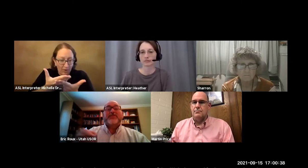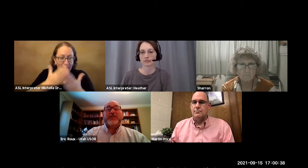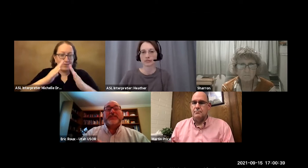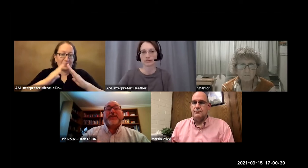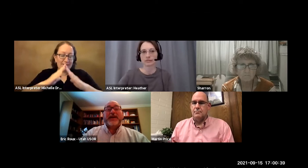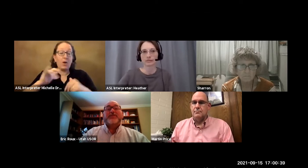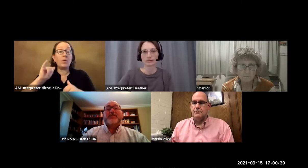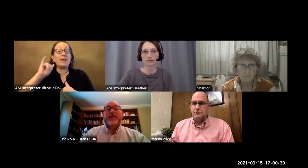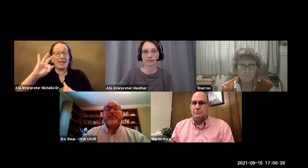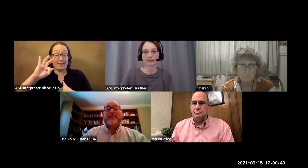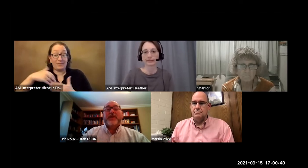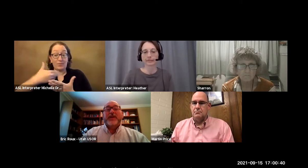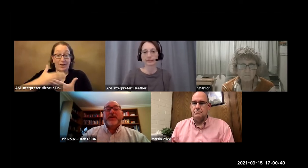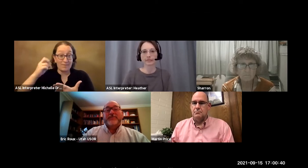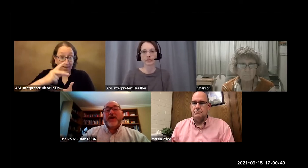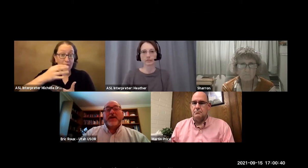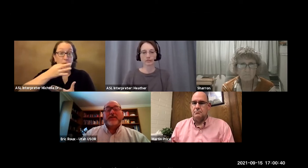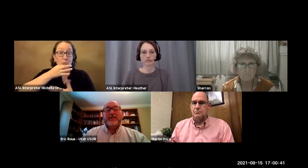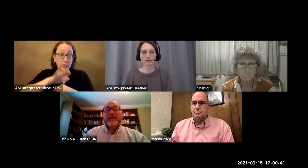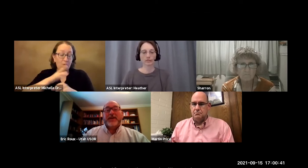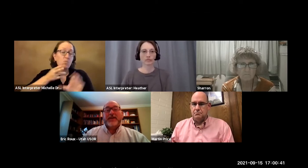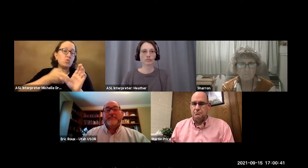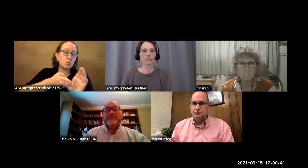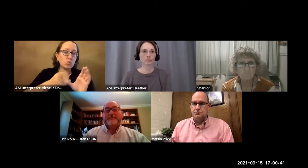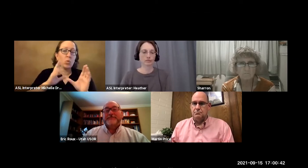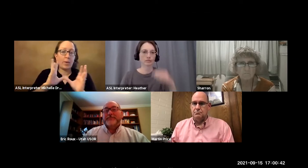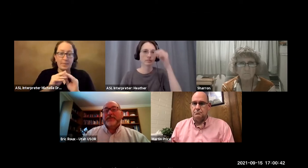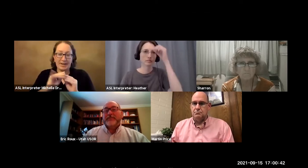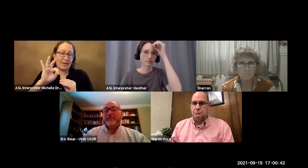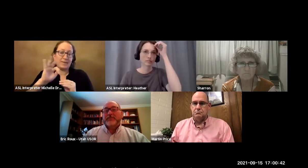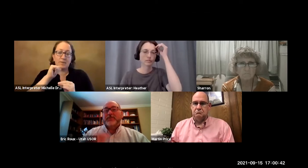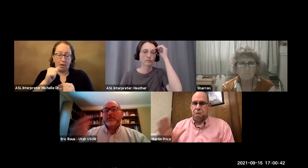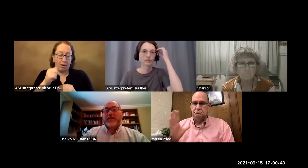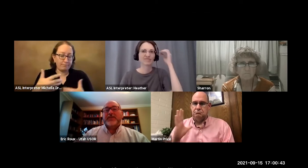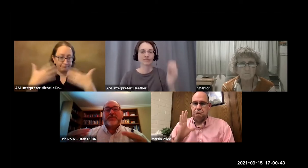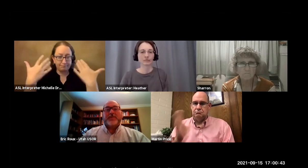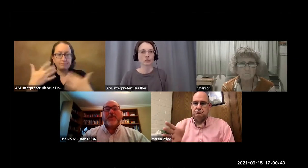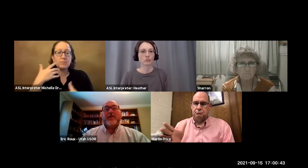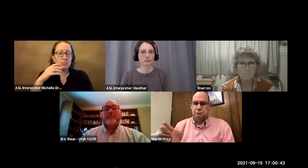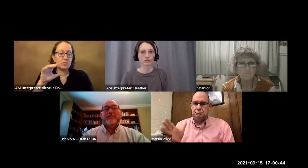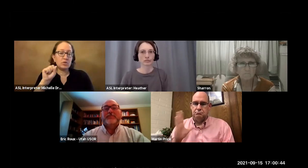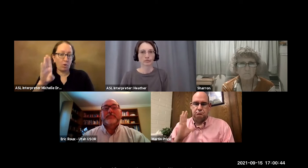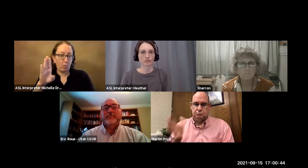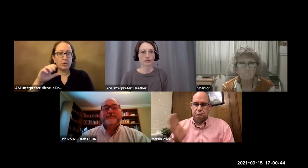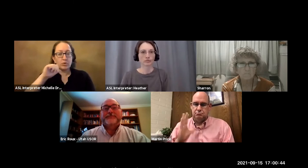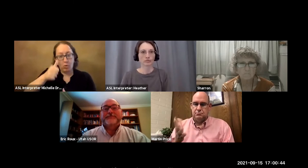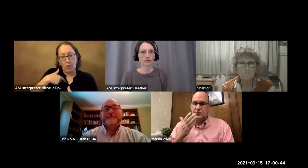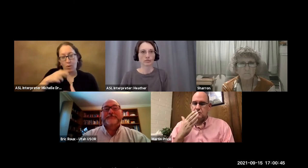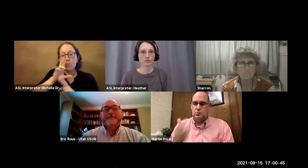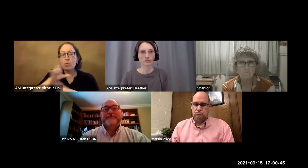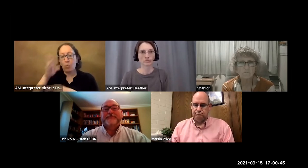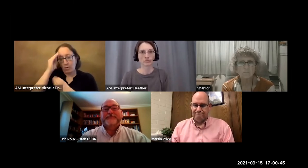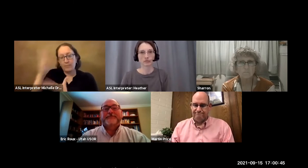join us if she gets back soon enough. If not, then she'll catch up tomorrow.